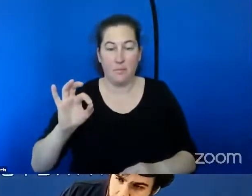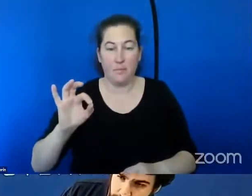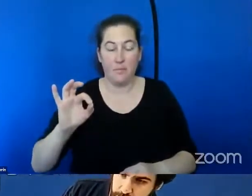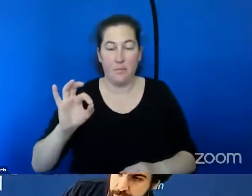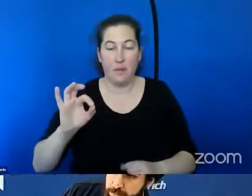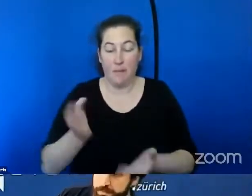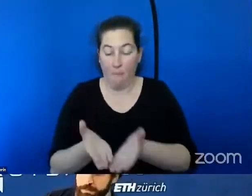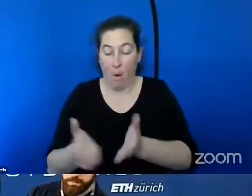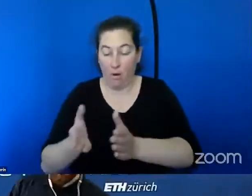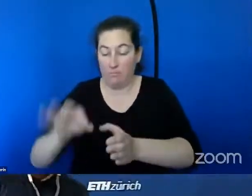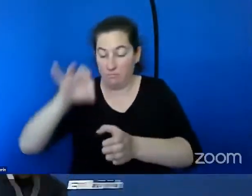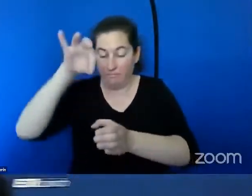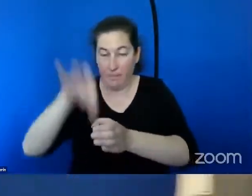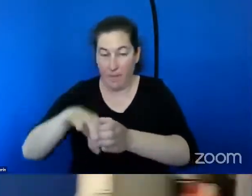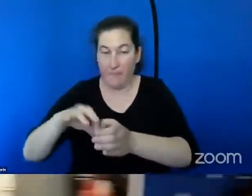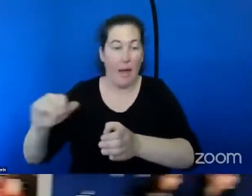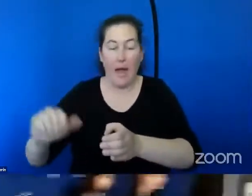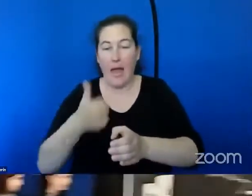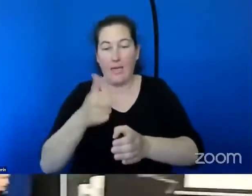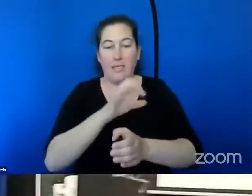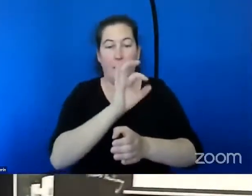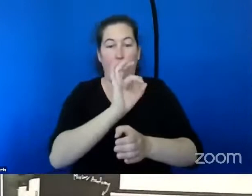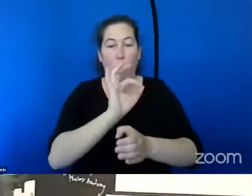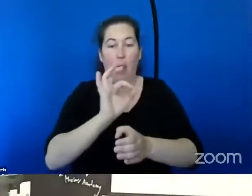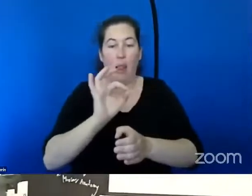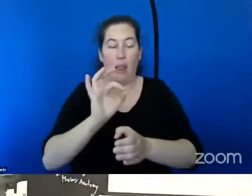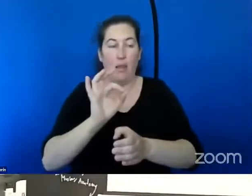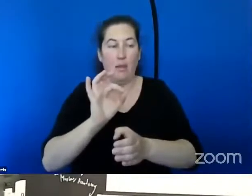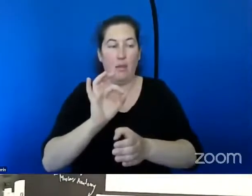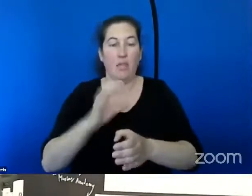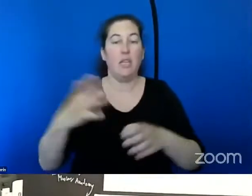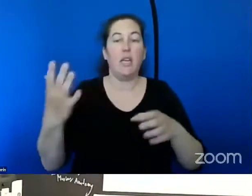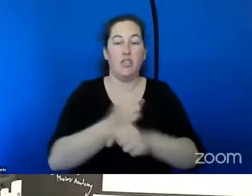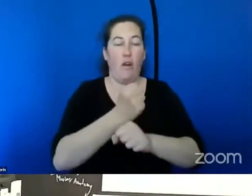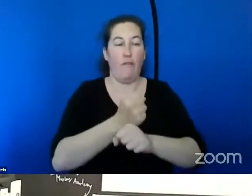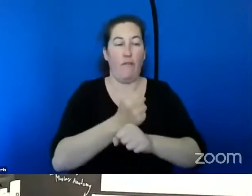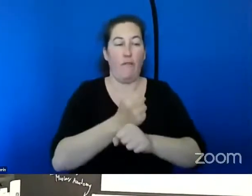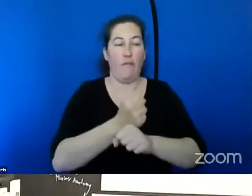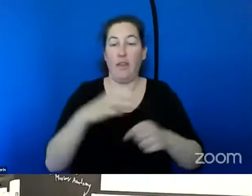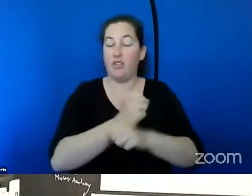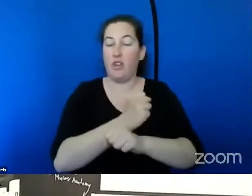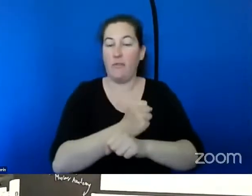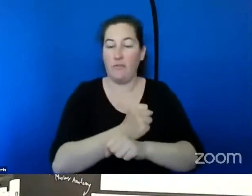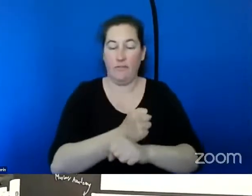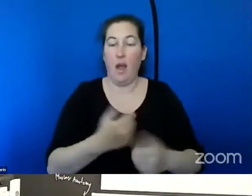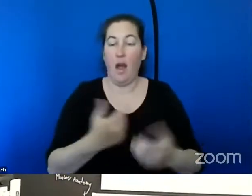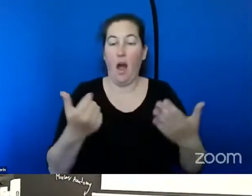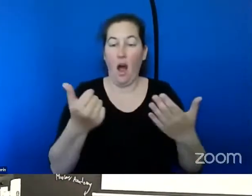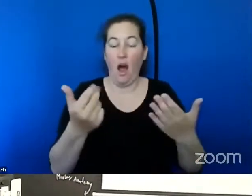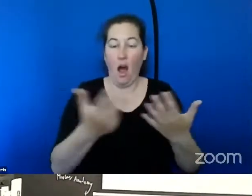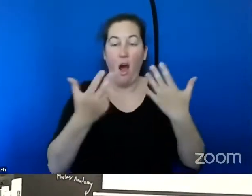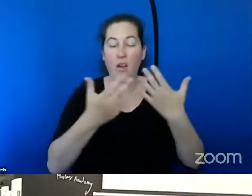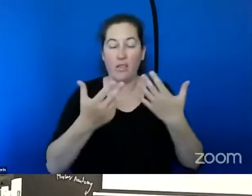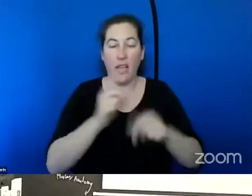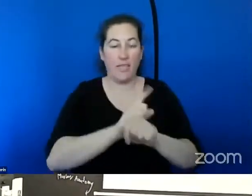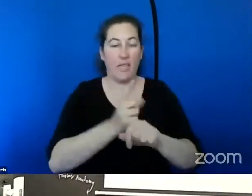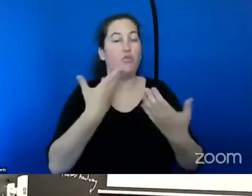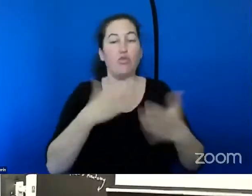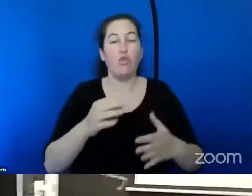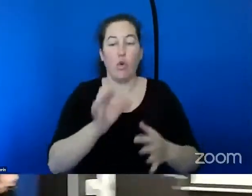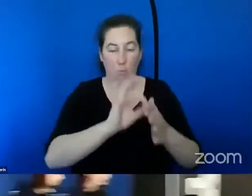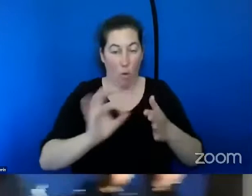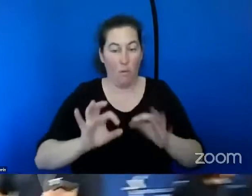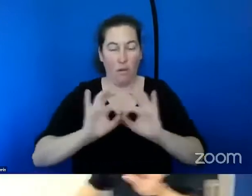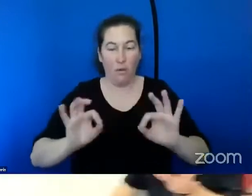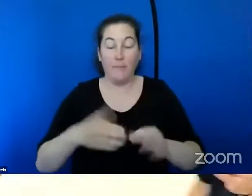And once he's got that Lego brick in position, I think Christophe will flip the container box on the other